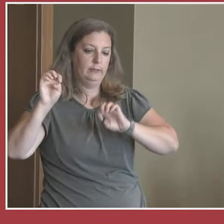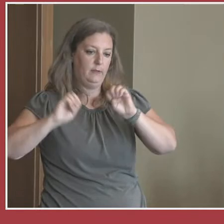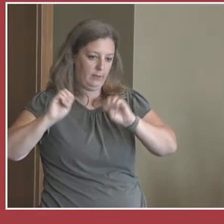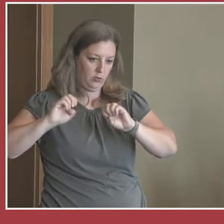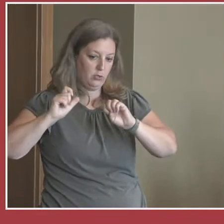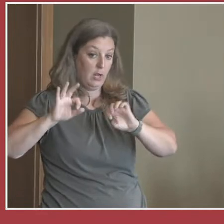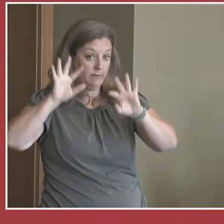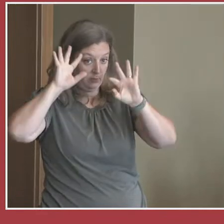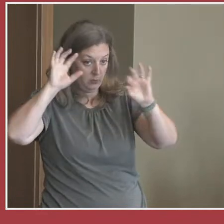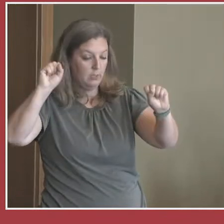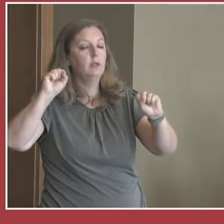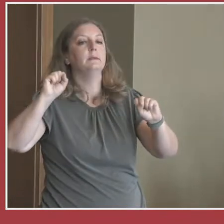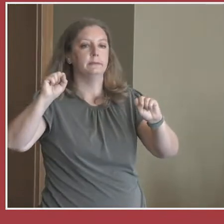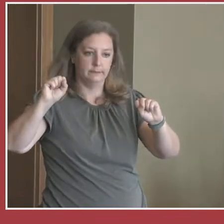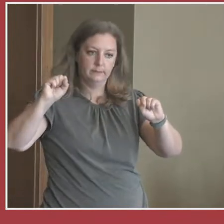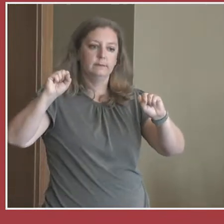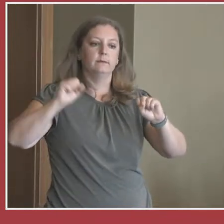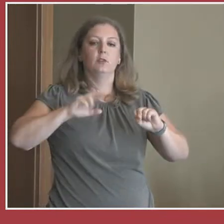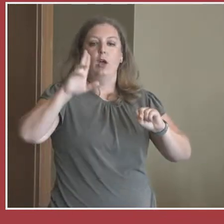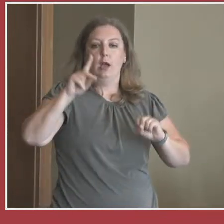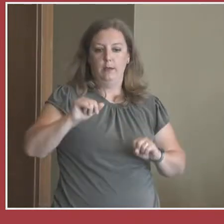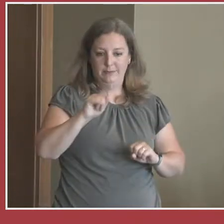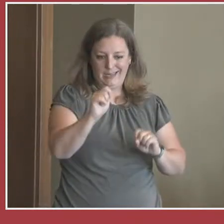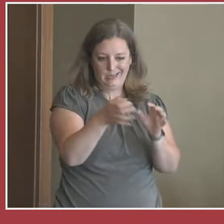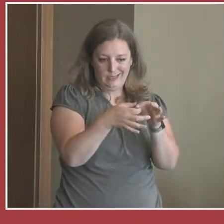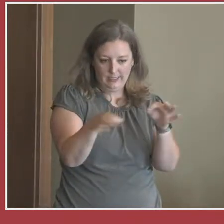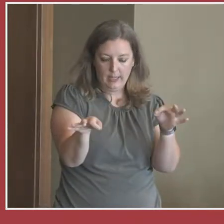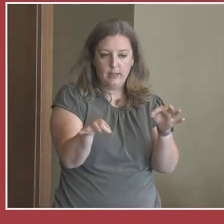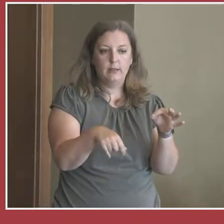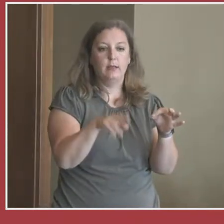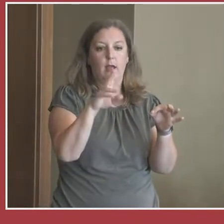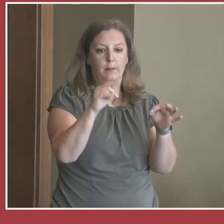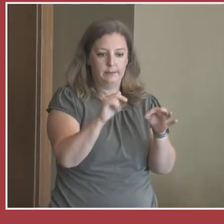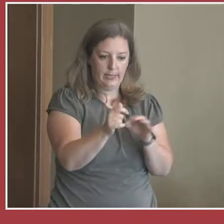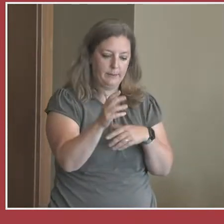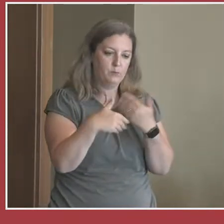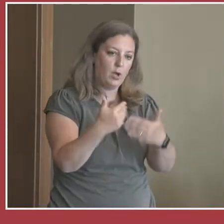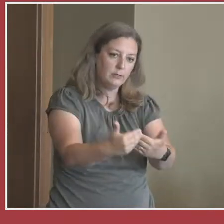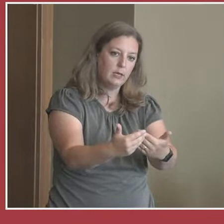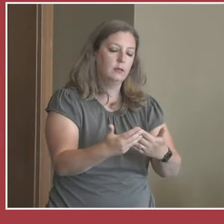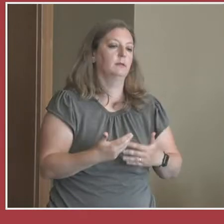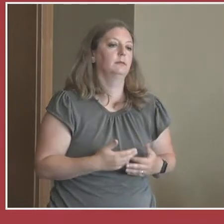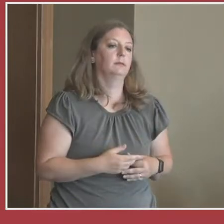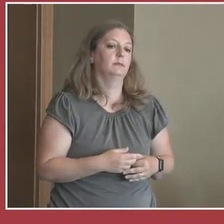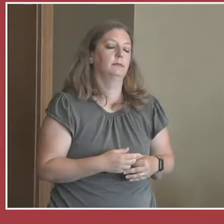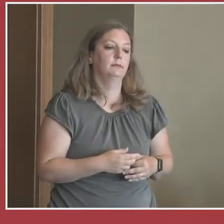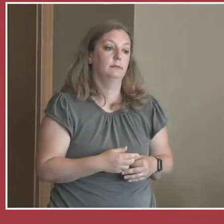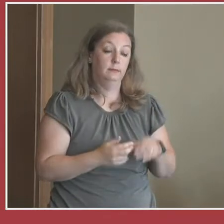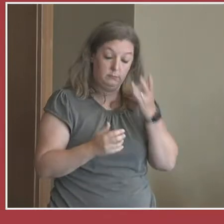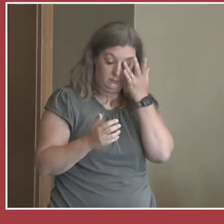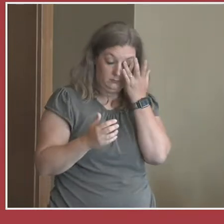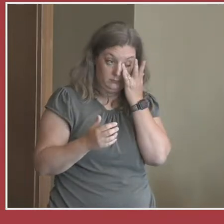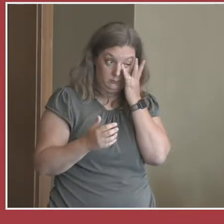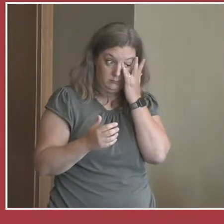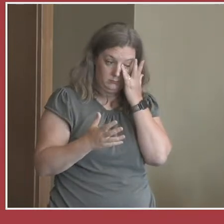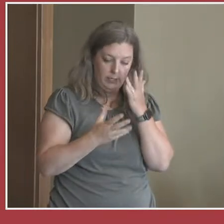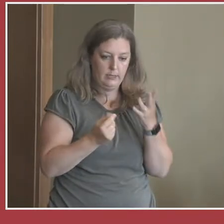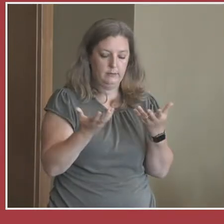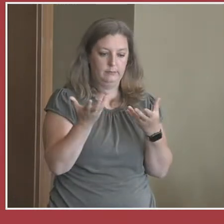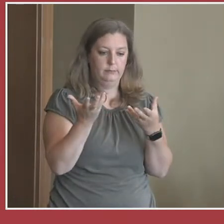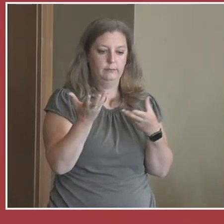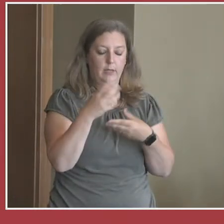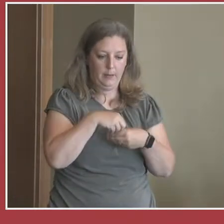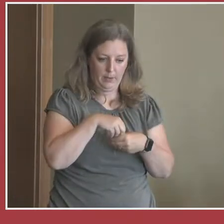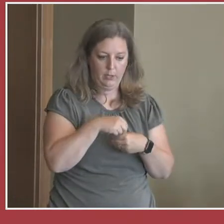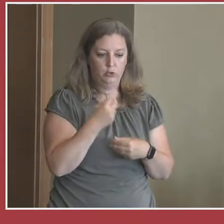of the superintendent. So we've updated the language, we've updated the process, and combined those 2.